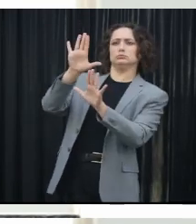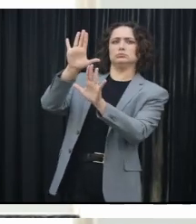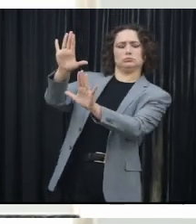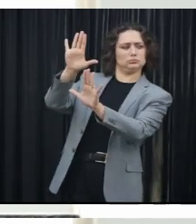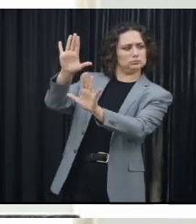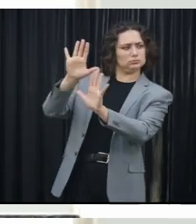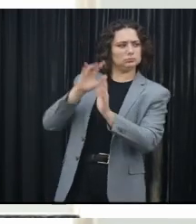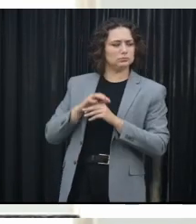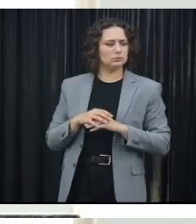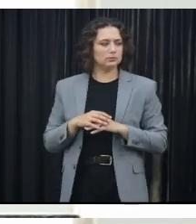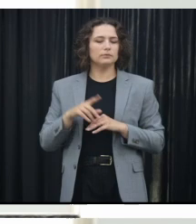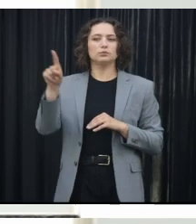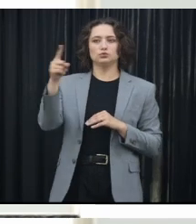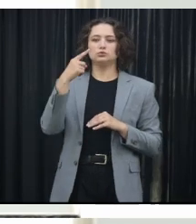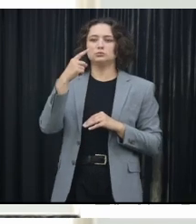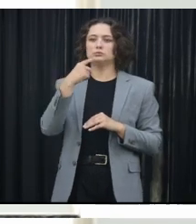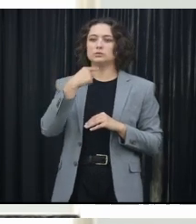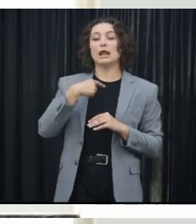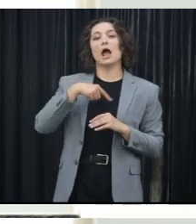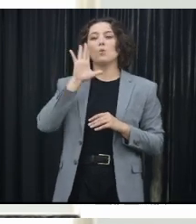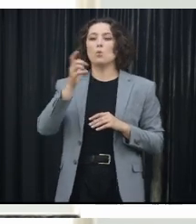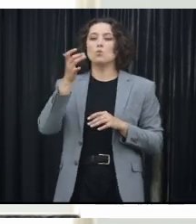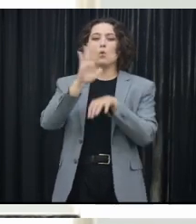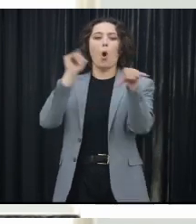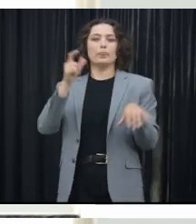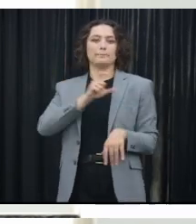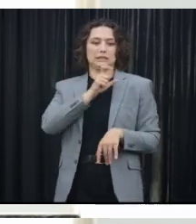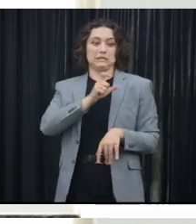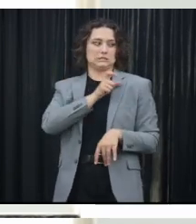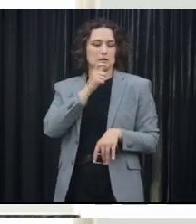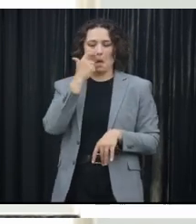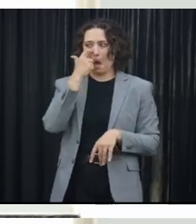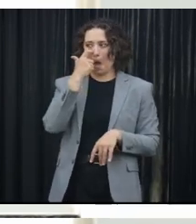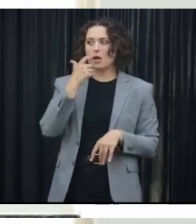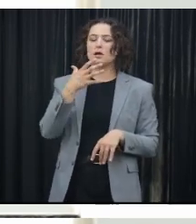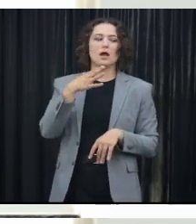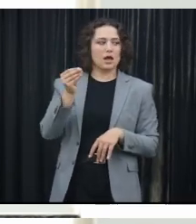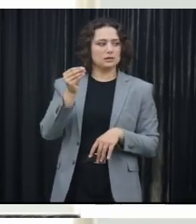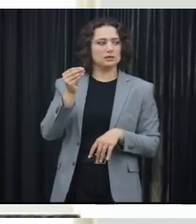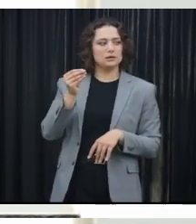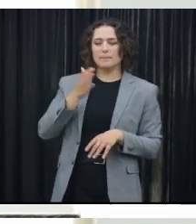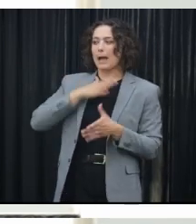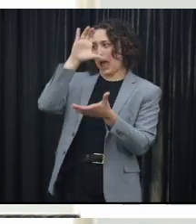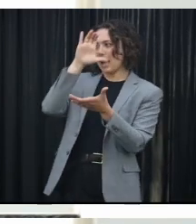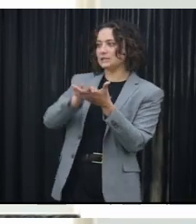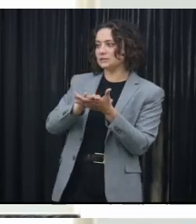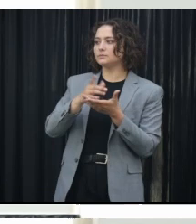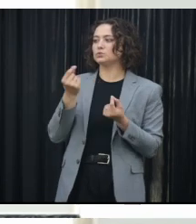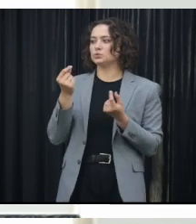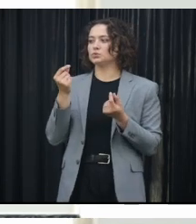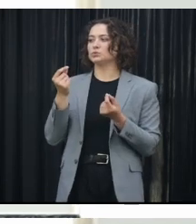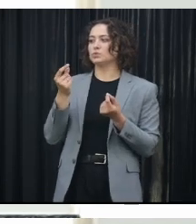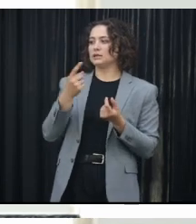what? And she said, well, I'm going to call the police. So I turned and looked at my husband, and he said, you're going to call the police? I said, please